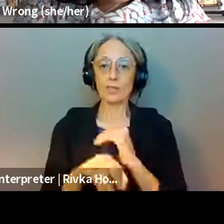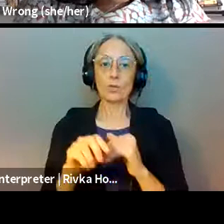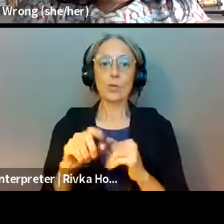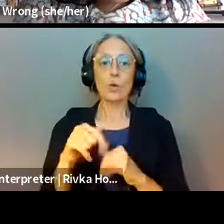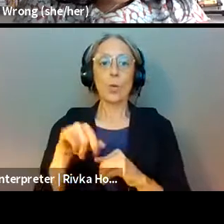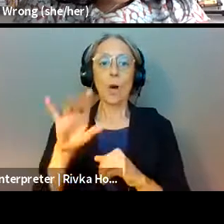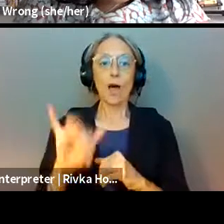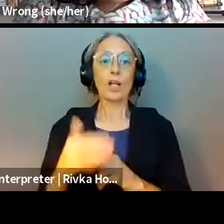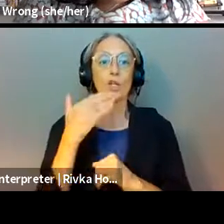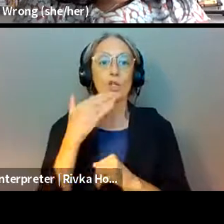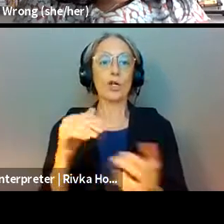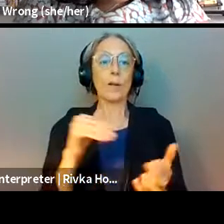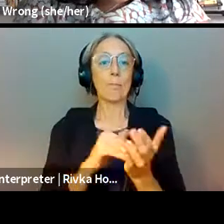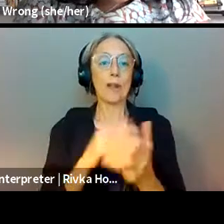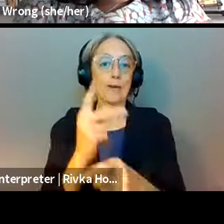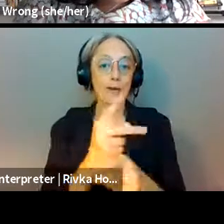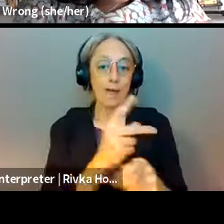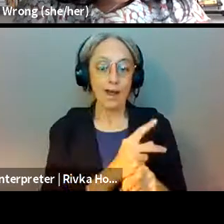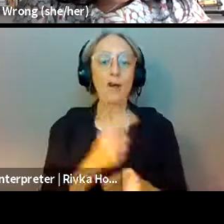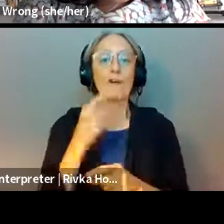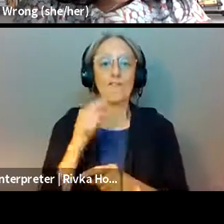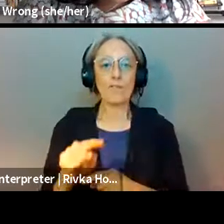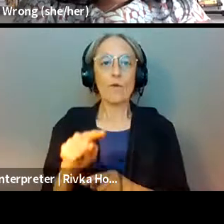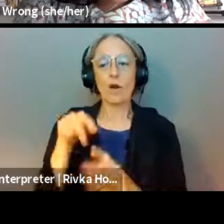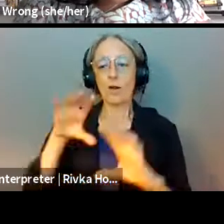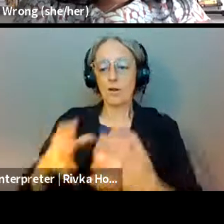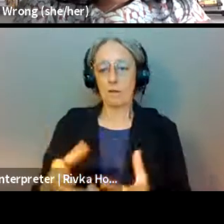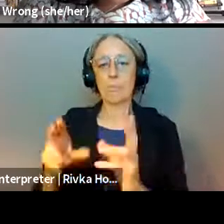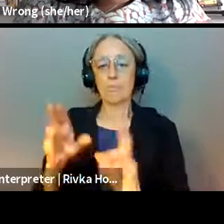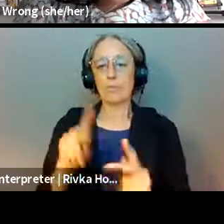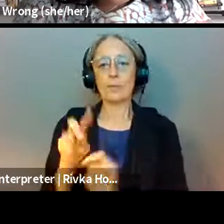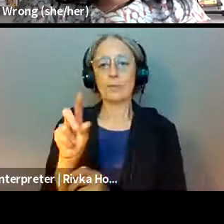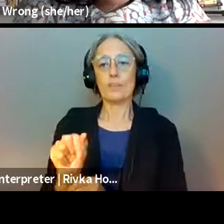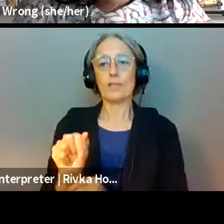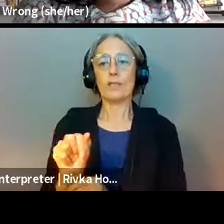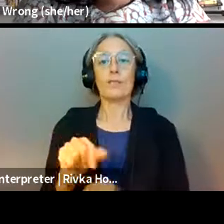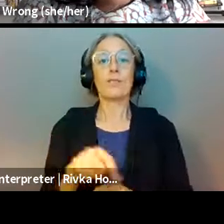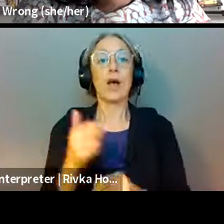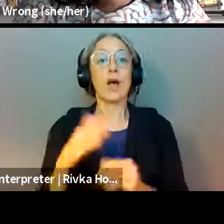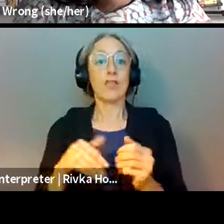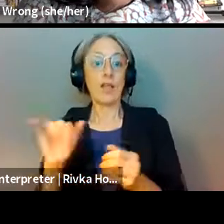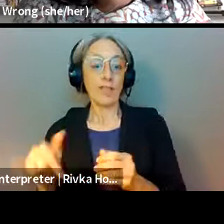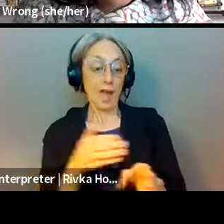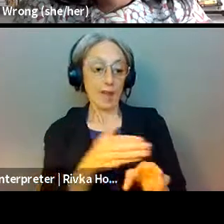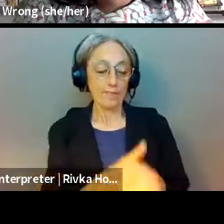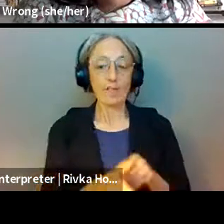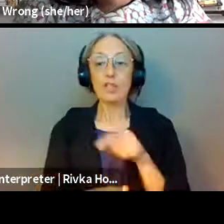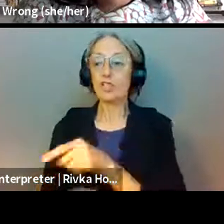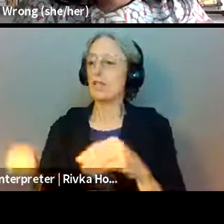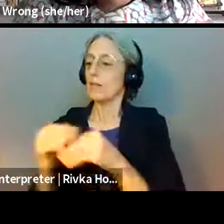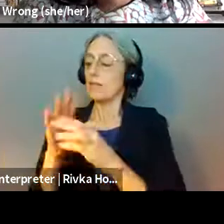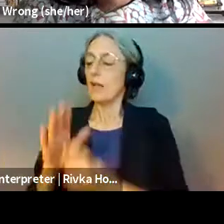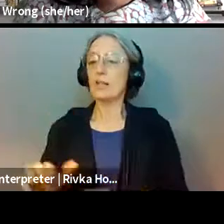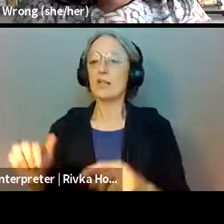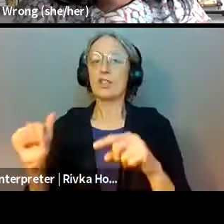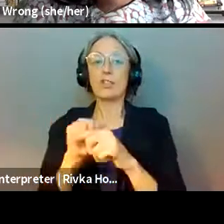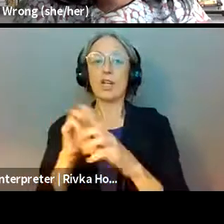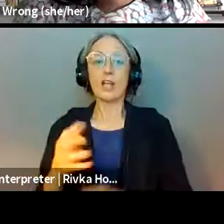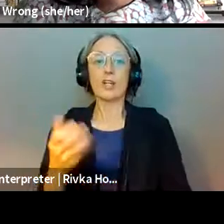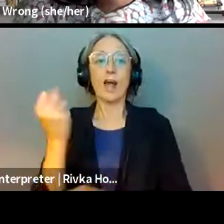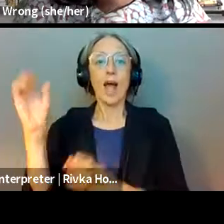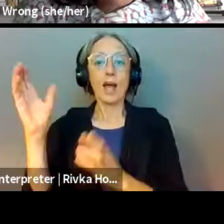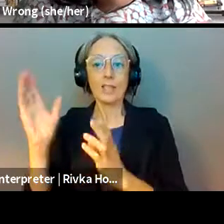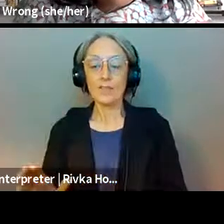care for people with disabilities. Outside of healthcare, Yomi is a consultant, trainer, activist, and